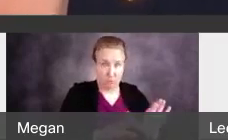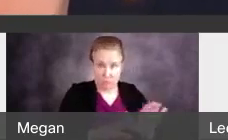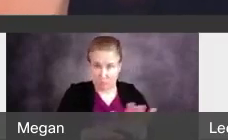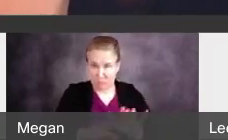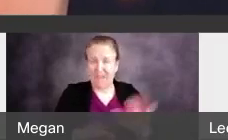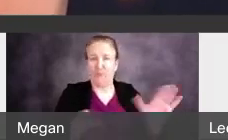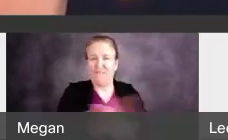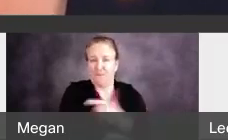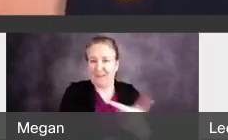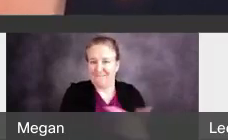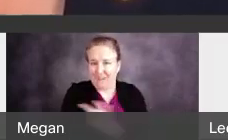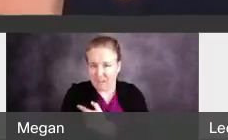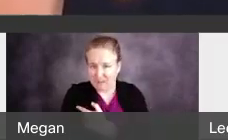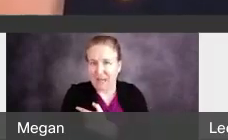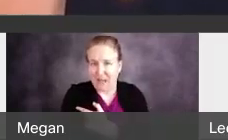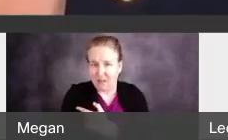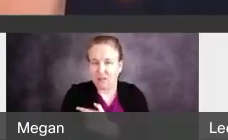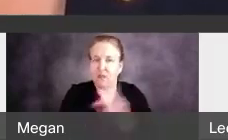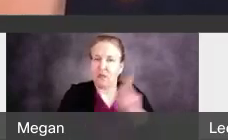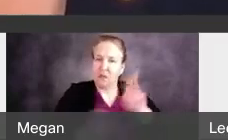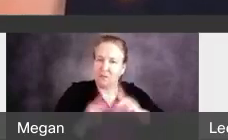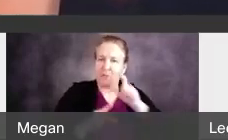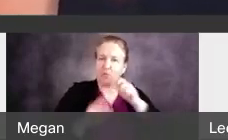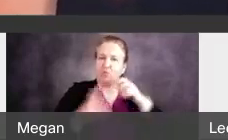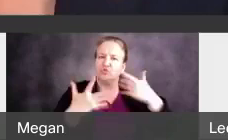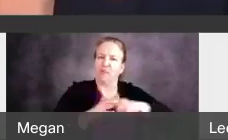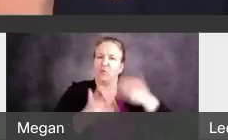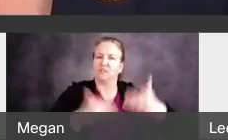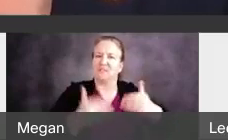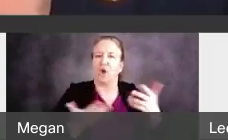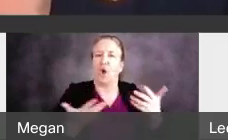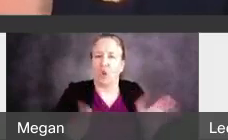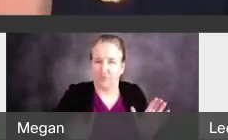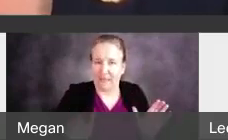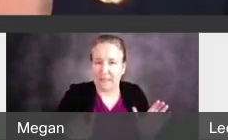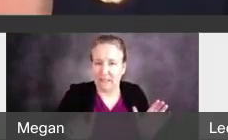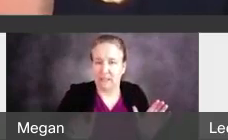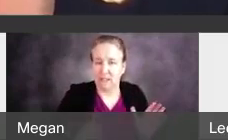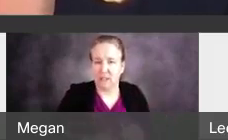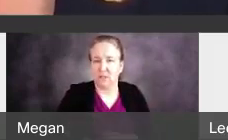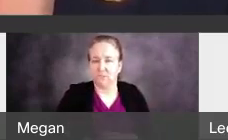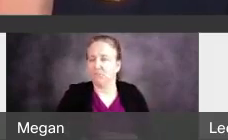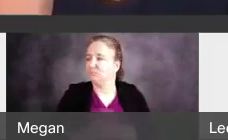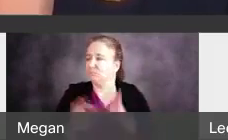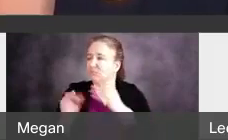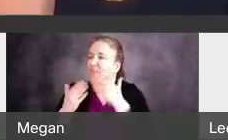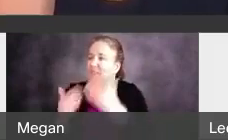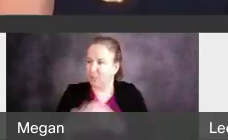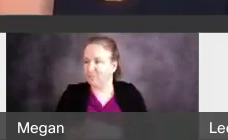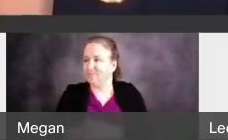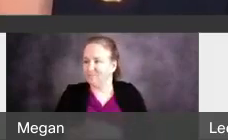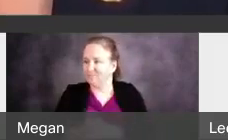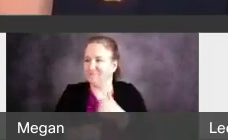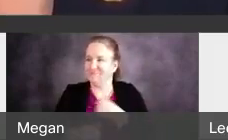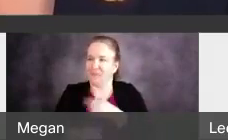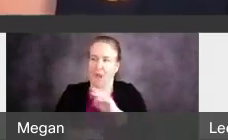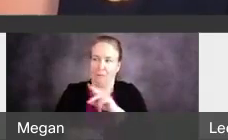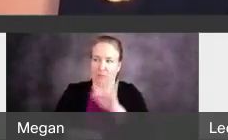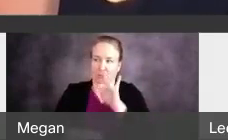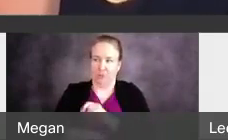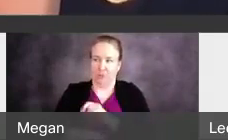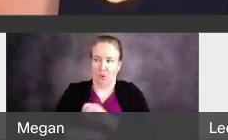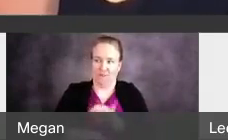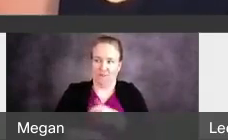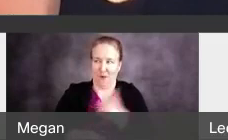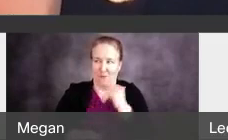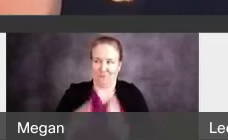vaccinate those that have already started the process. Great. Thanks so much. I'll mute and I won't come back on, I promise.